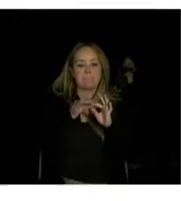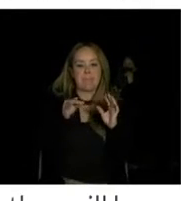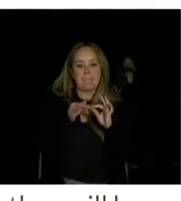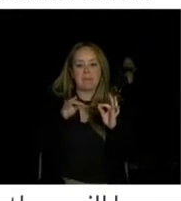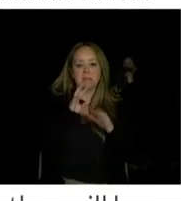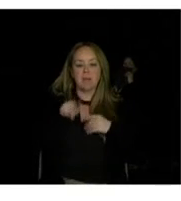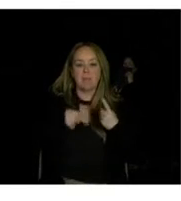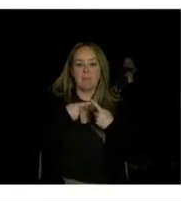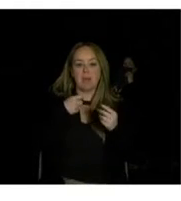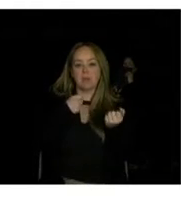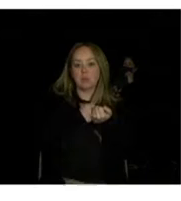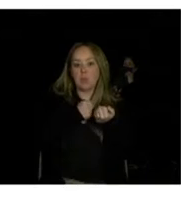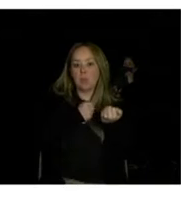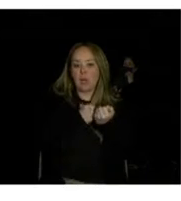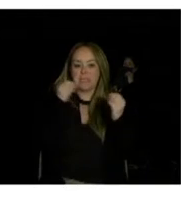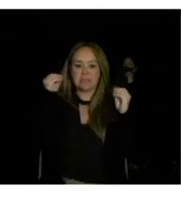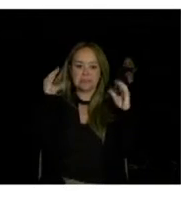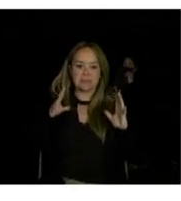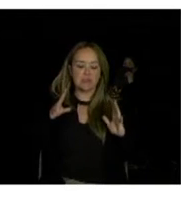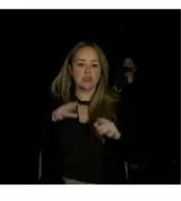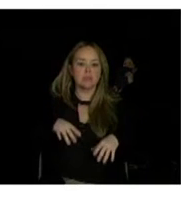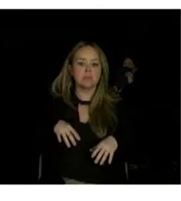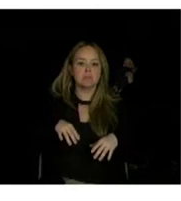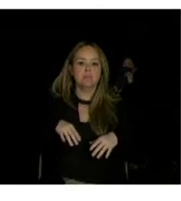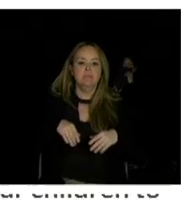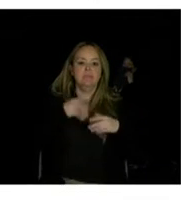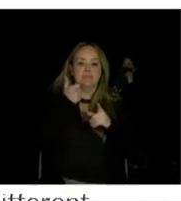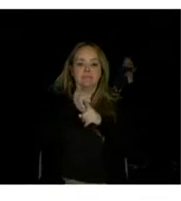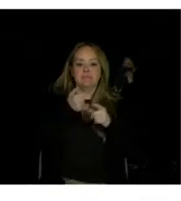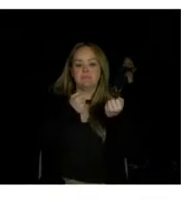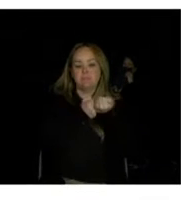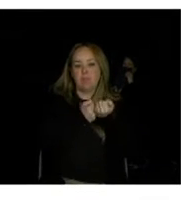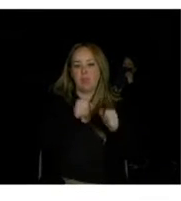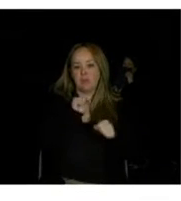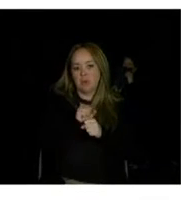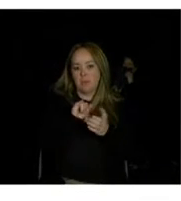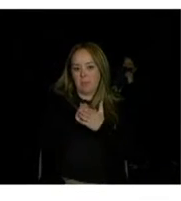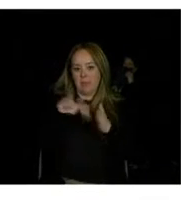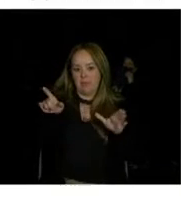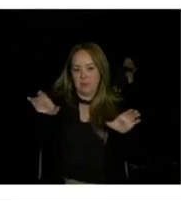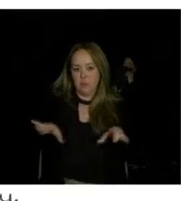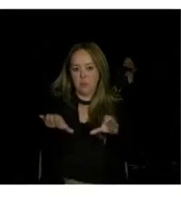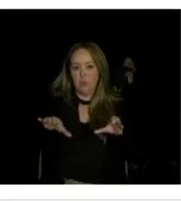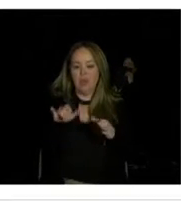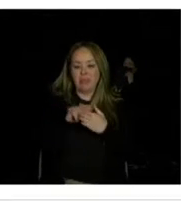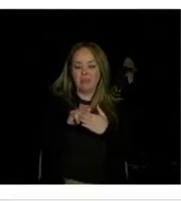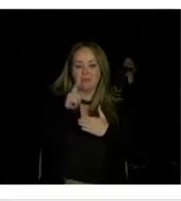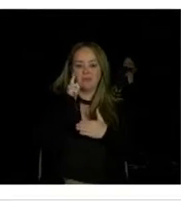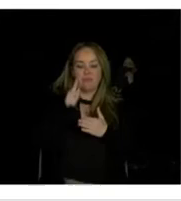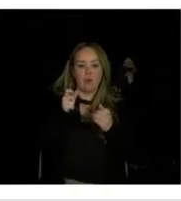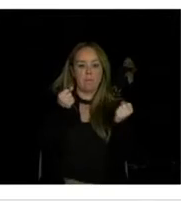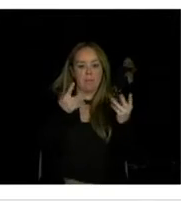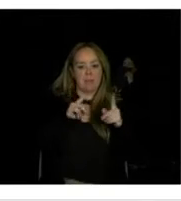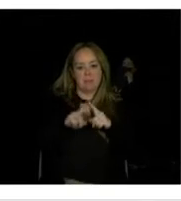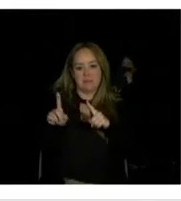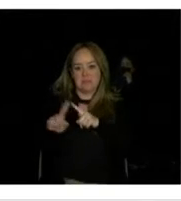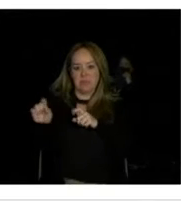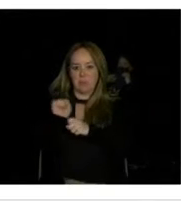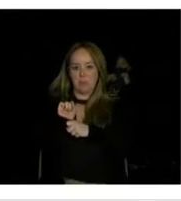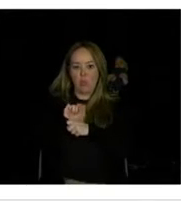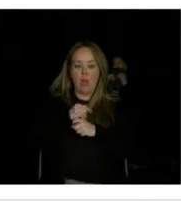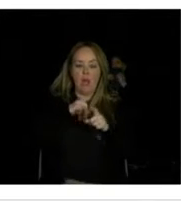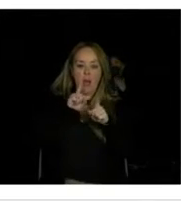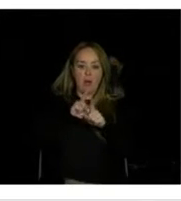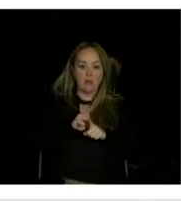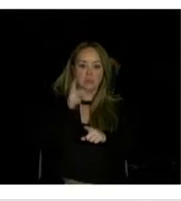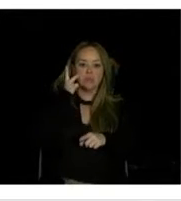about supporting teachers and being supported in the job that they do. And that goes for a number of different employees. I